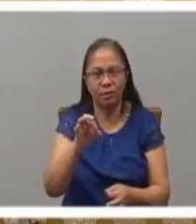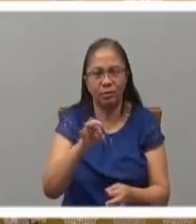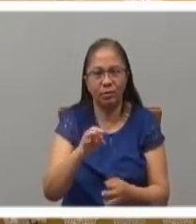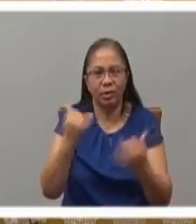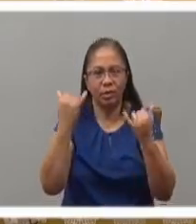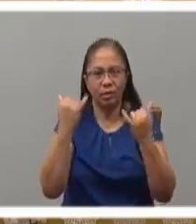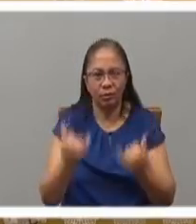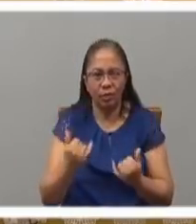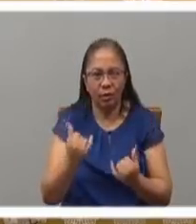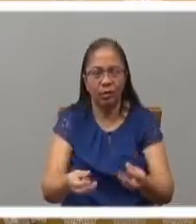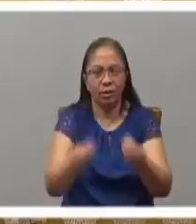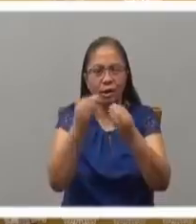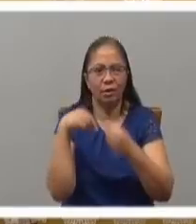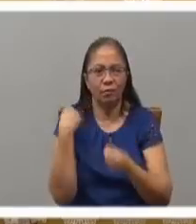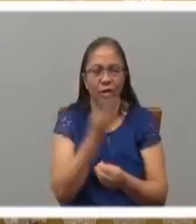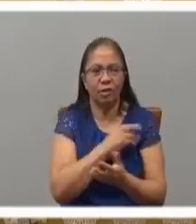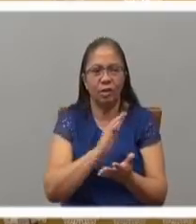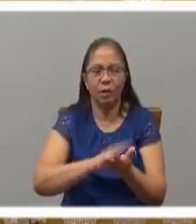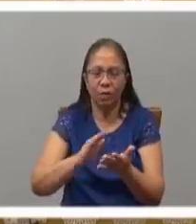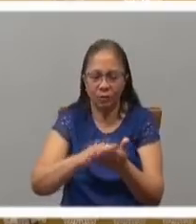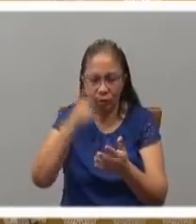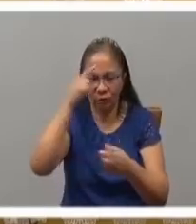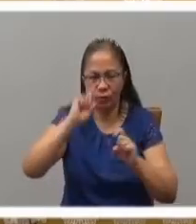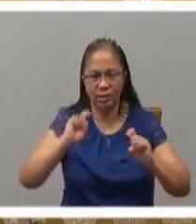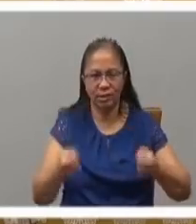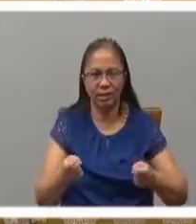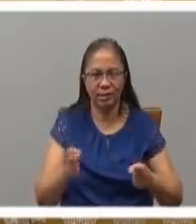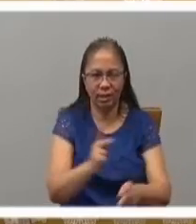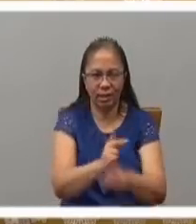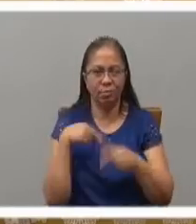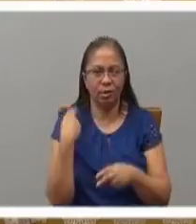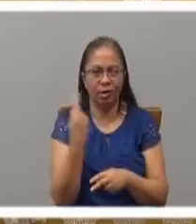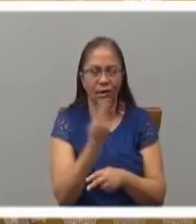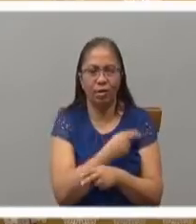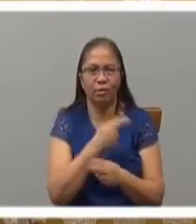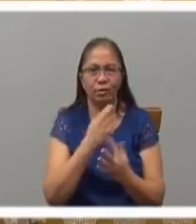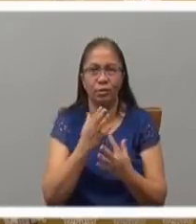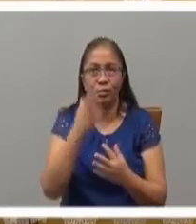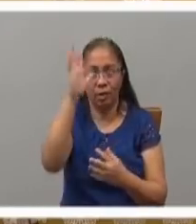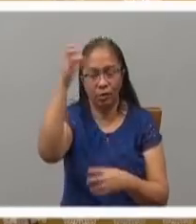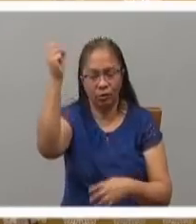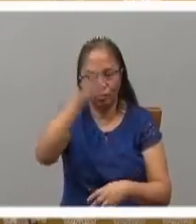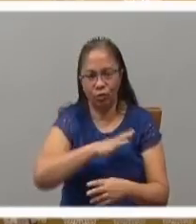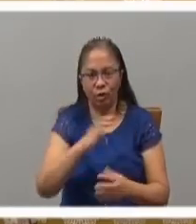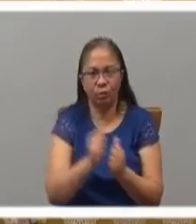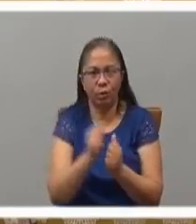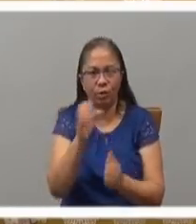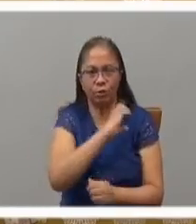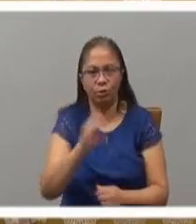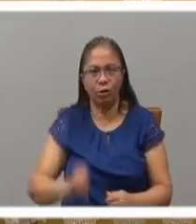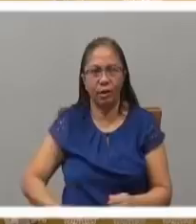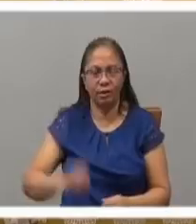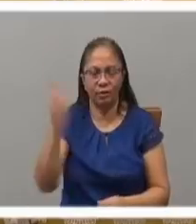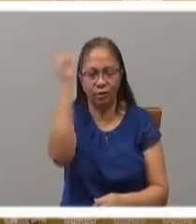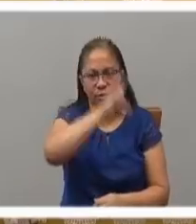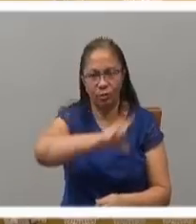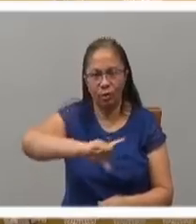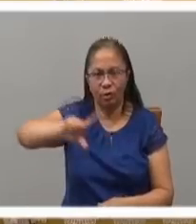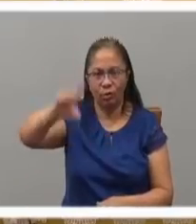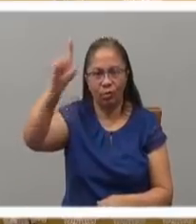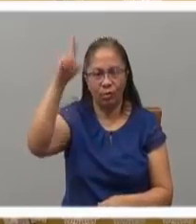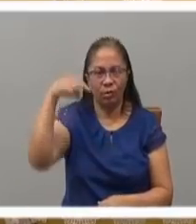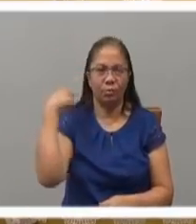and now bestow on us forgiveness of our sins, keep us by his grace in Christ Jesus, our Lord,